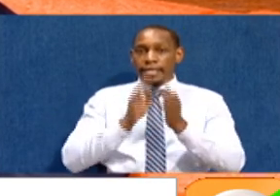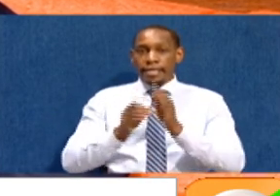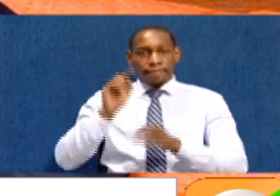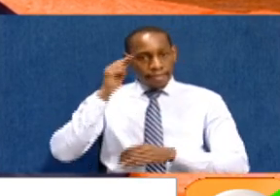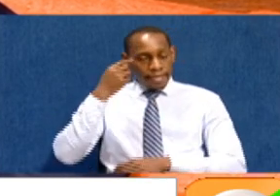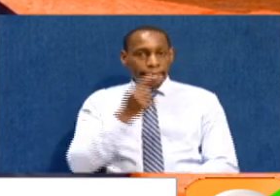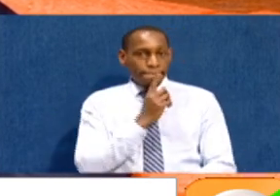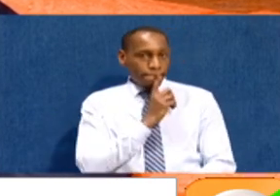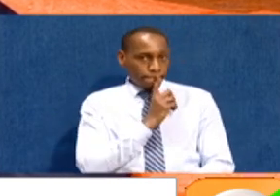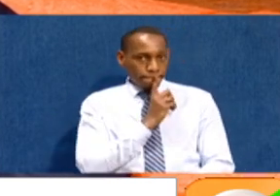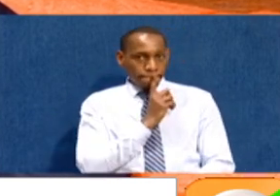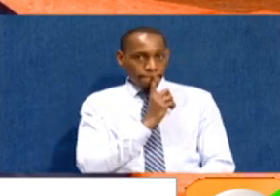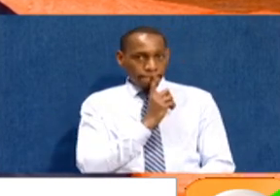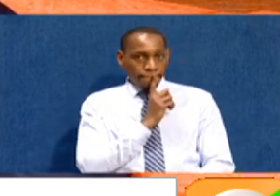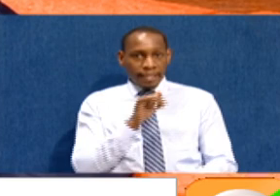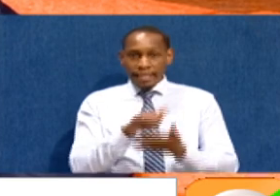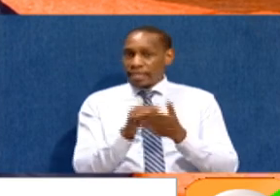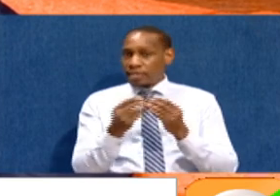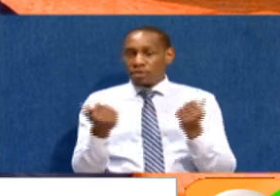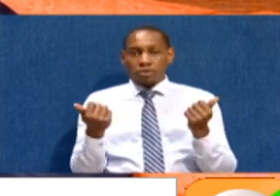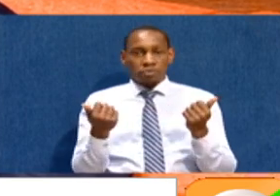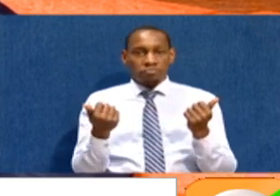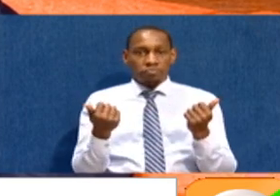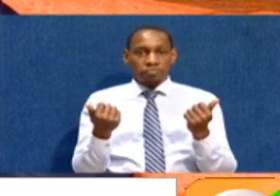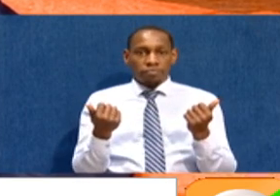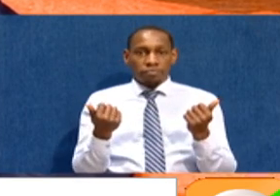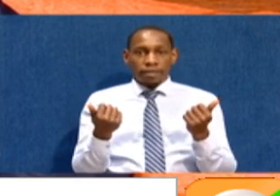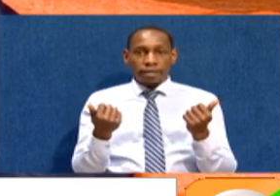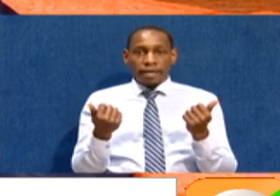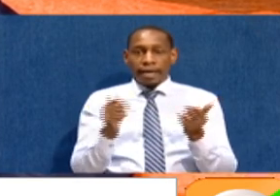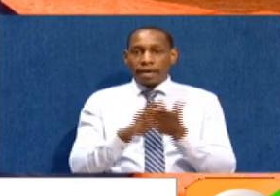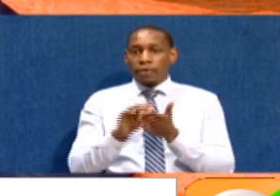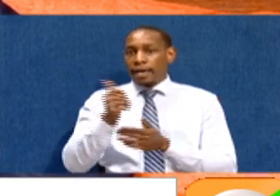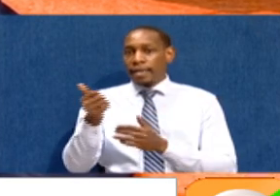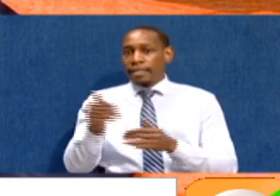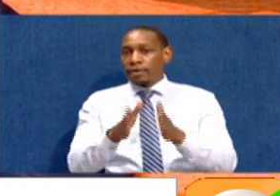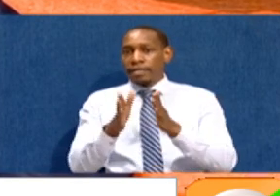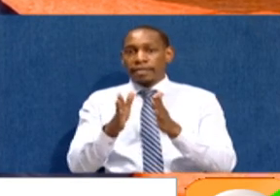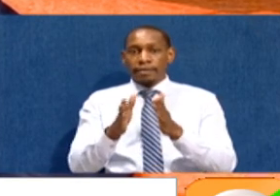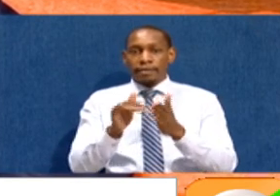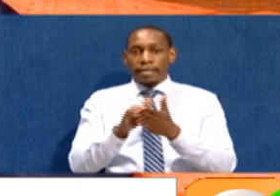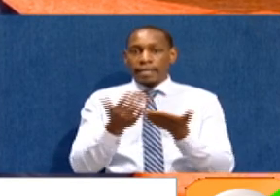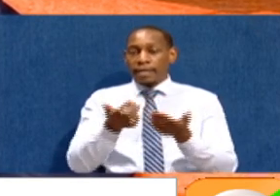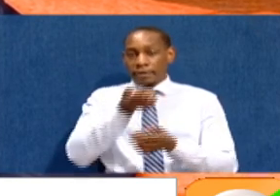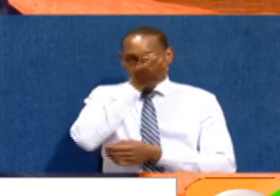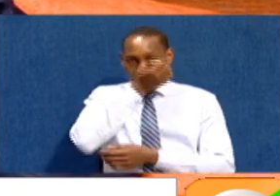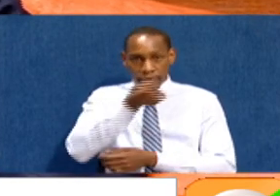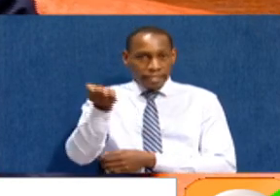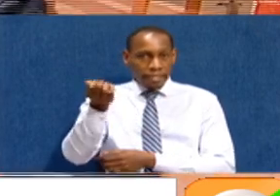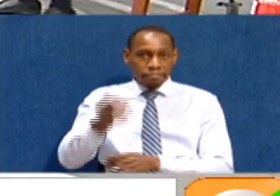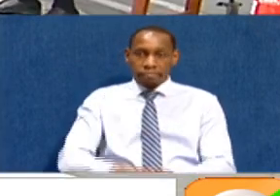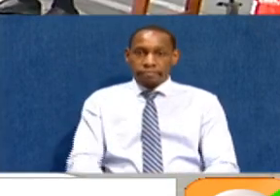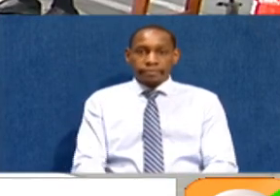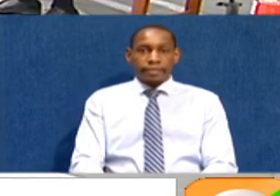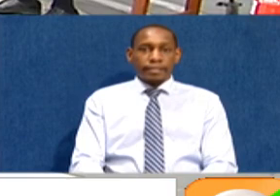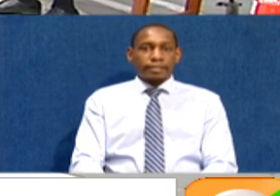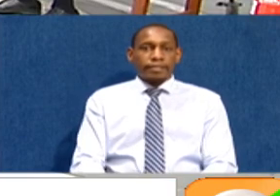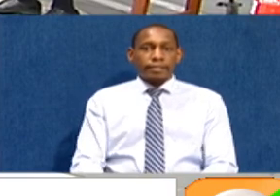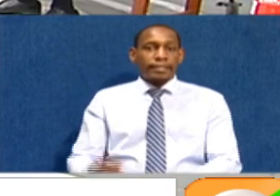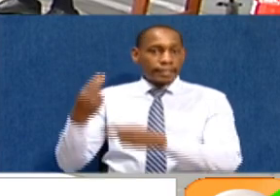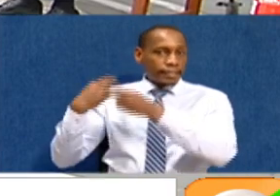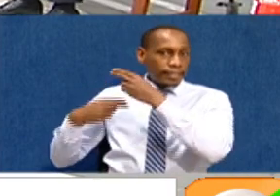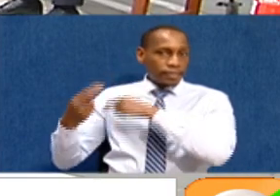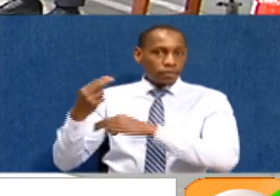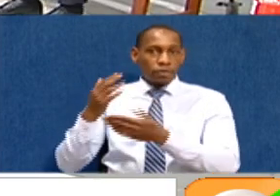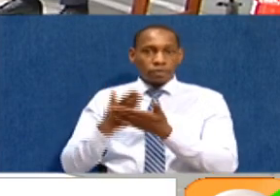keeping quiet about it is the solution, is the alternative, you bury your head in the sand. Yeah, history is